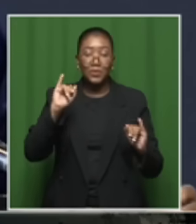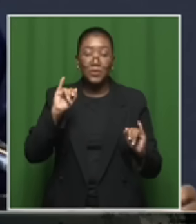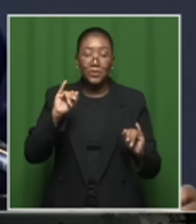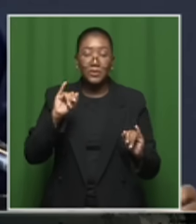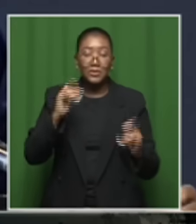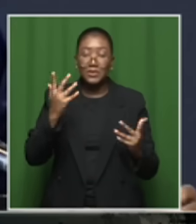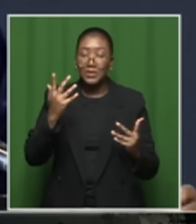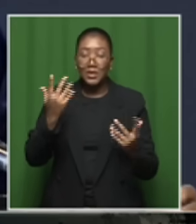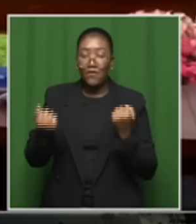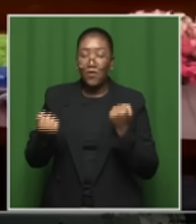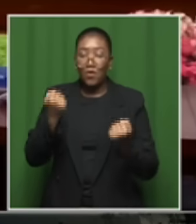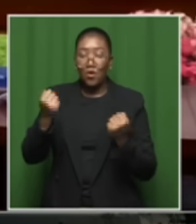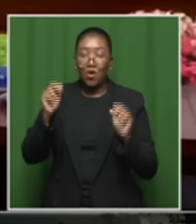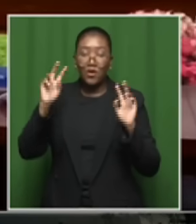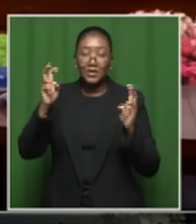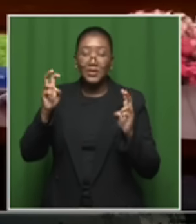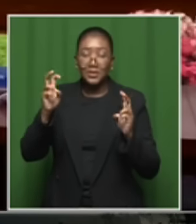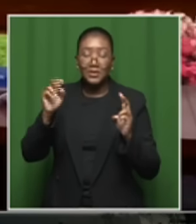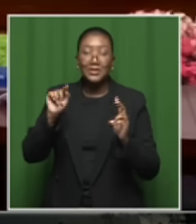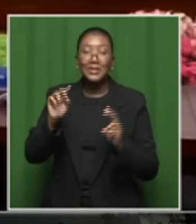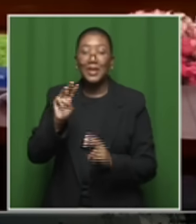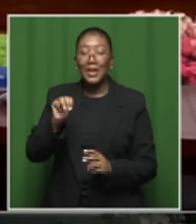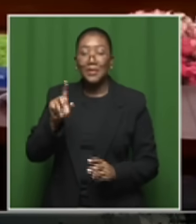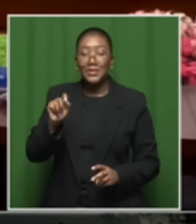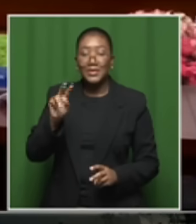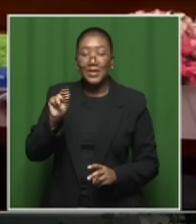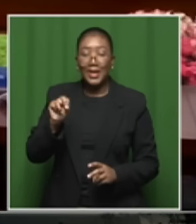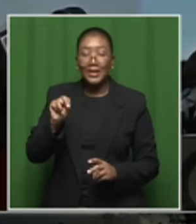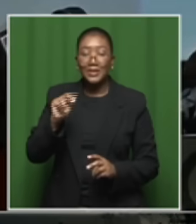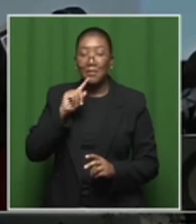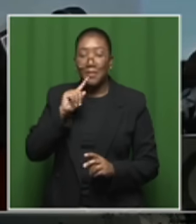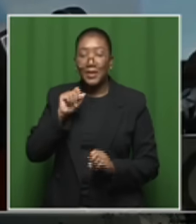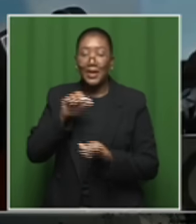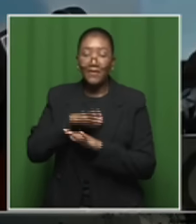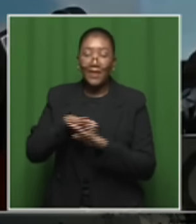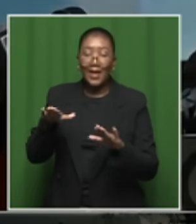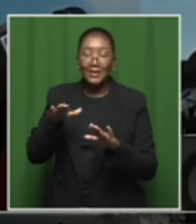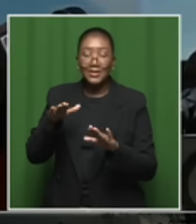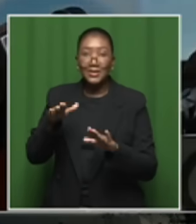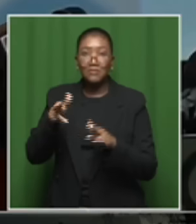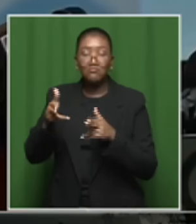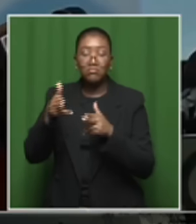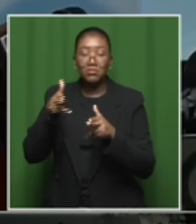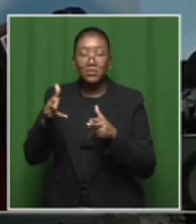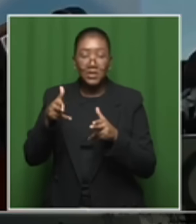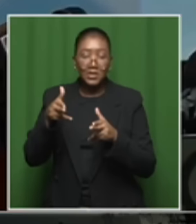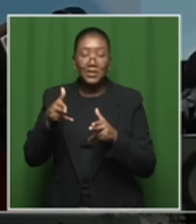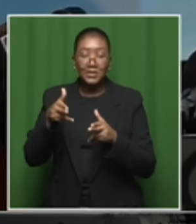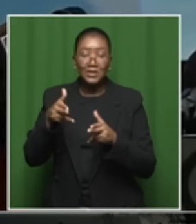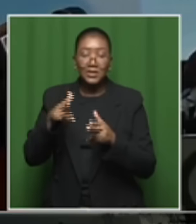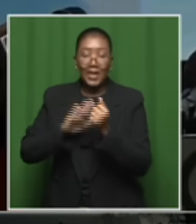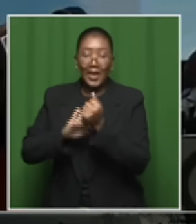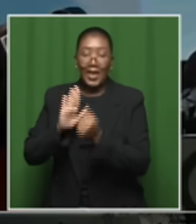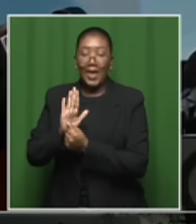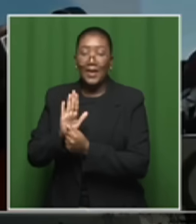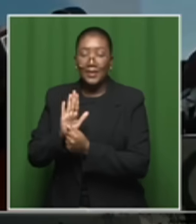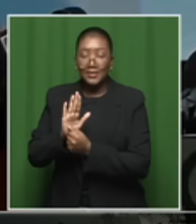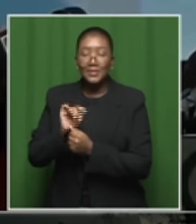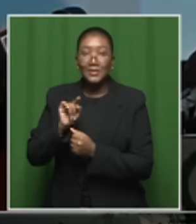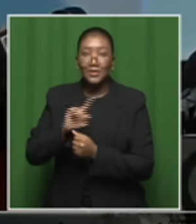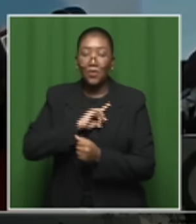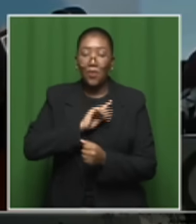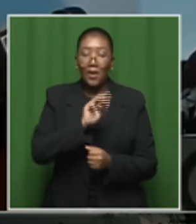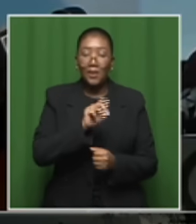courts under the Anti-Terrorism Act. That's what's going on. So alleging that the group violated anti-terrorism laws